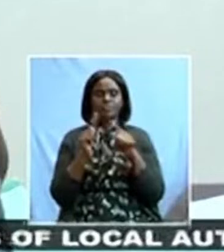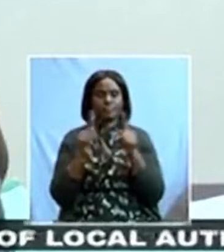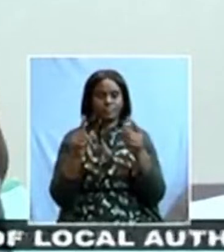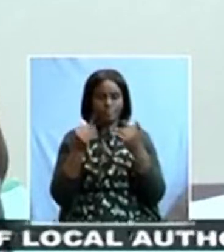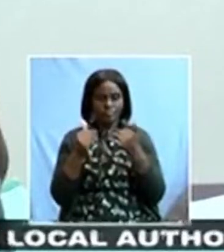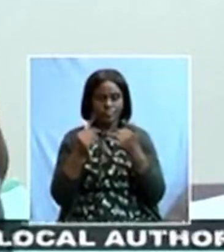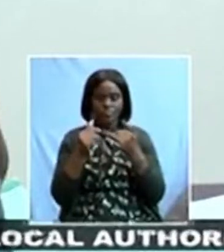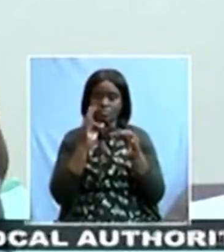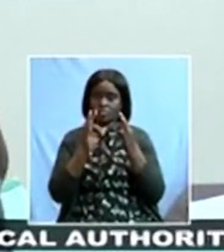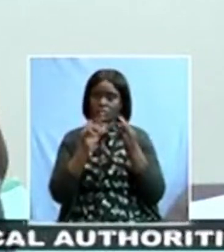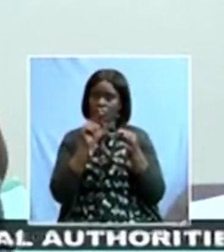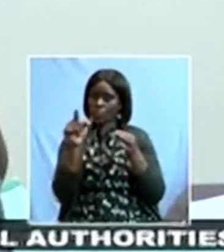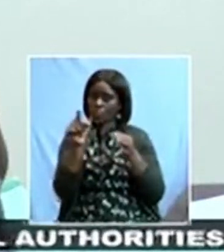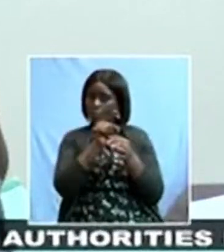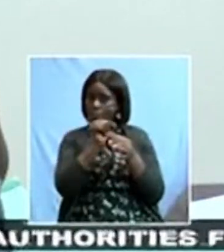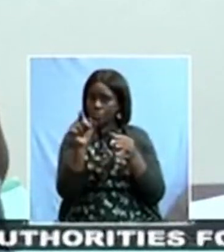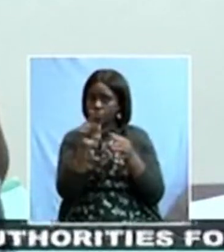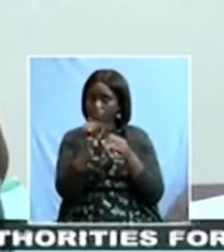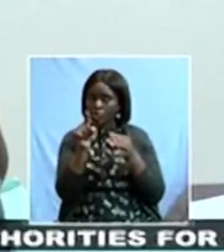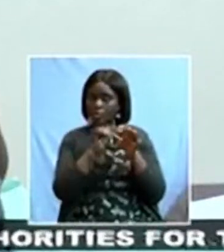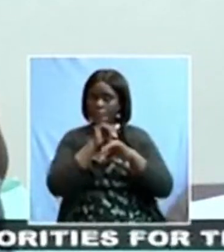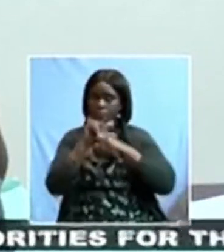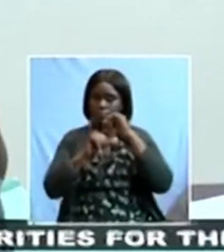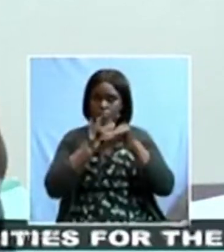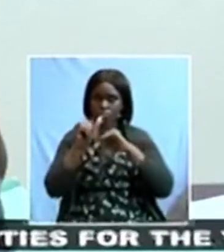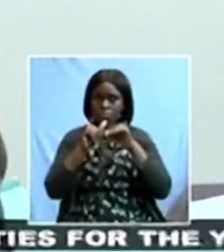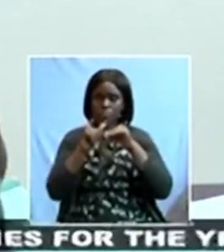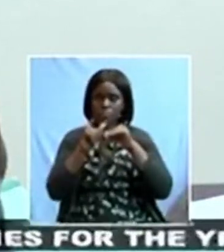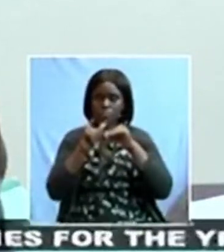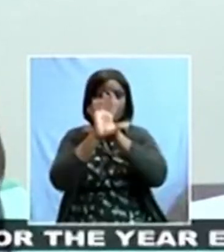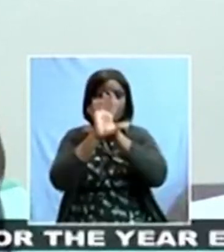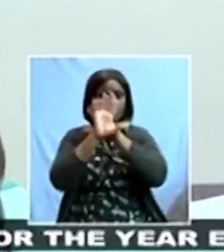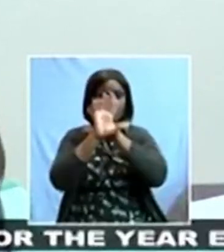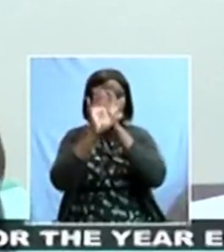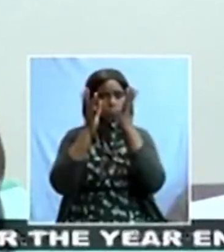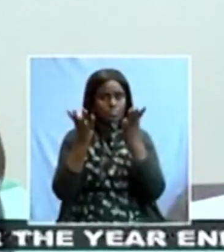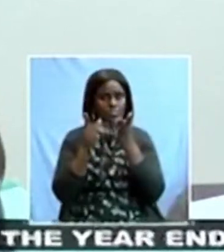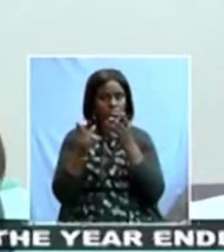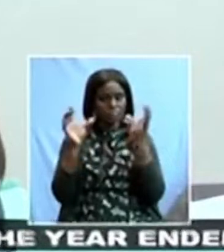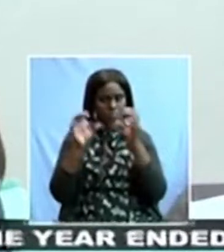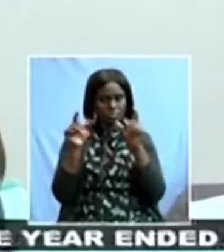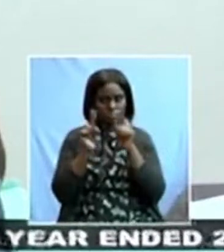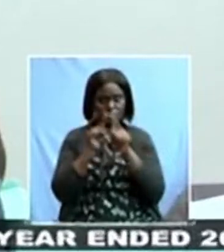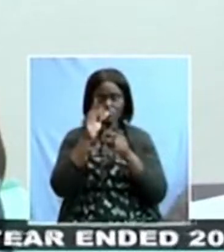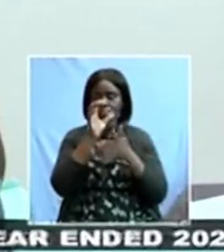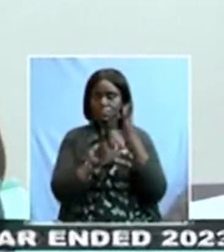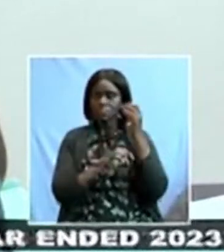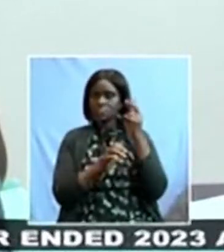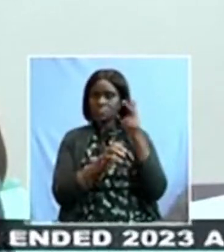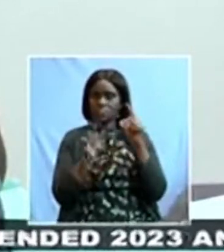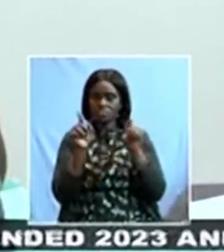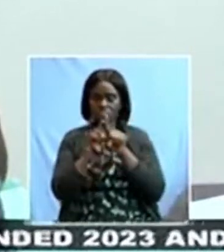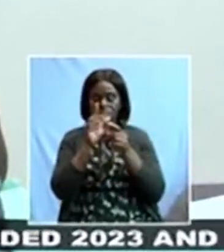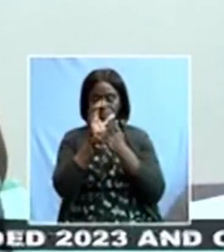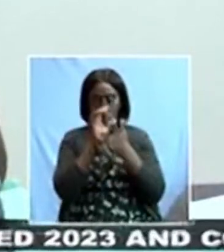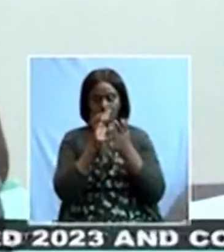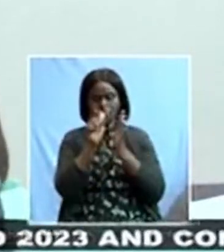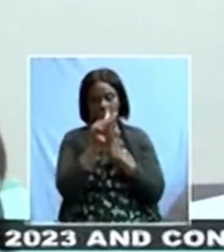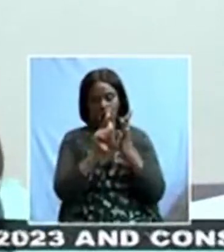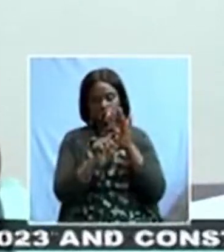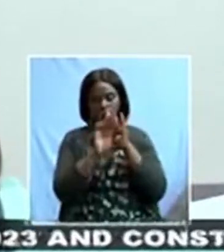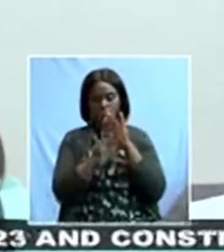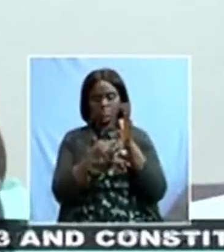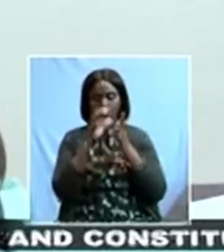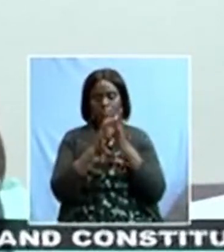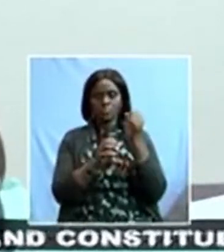However, should you deliberately mislead the committee, the same law under Cap 12 can